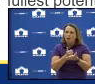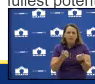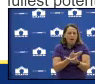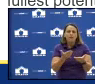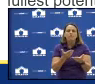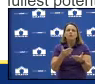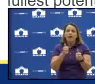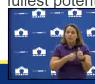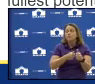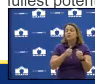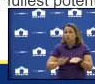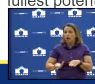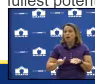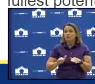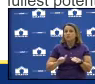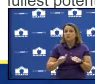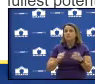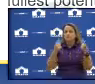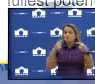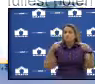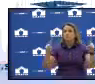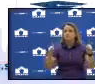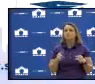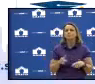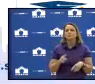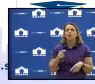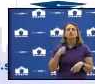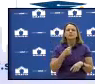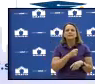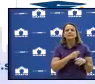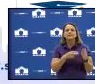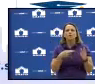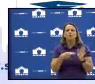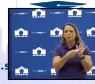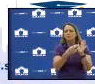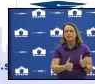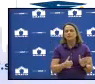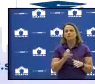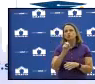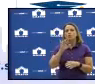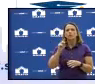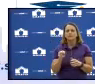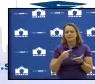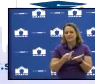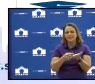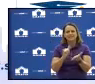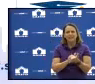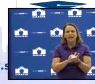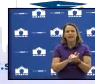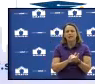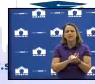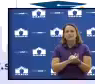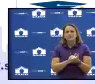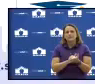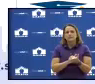fullest potential. And that's what we're commitment. Trustee Sorensen, talk about this. Like it takes